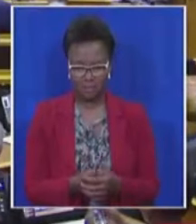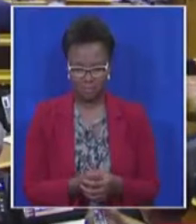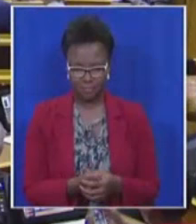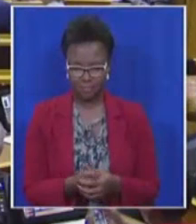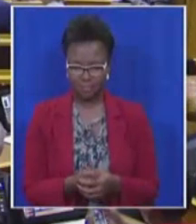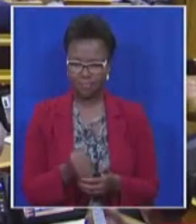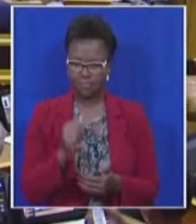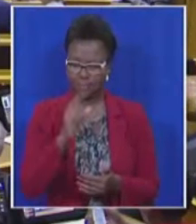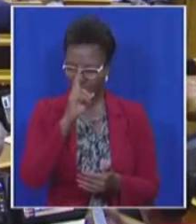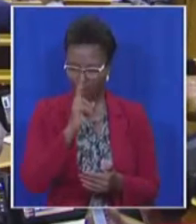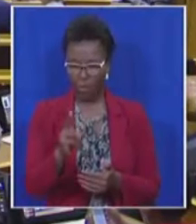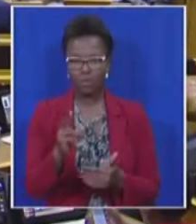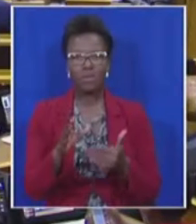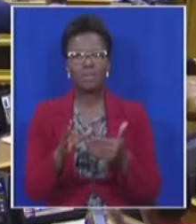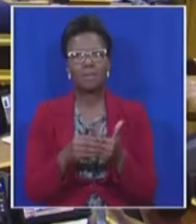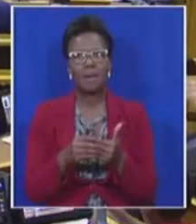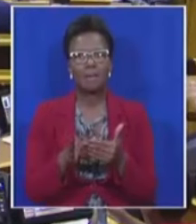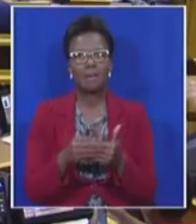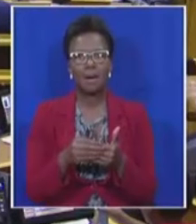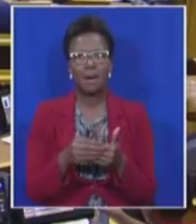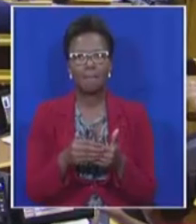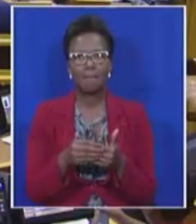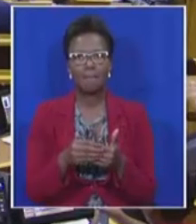Honourable Members, Honourable Member, Deputy Speaker.